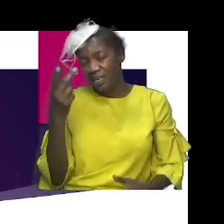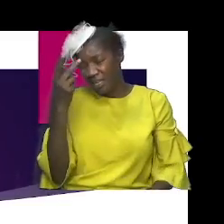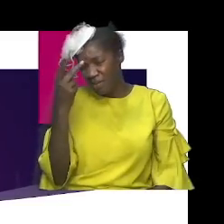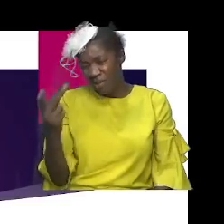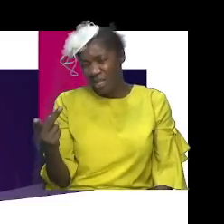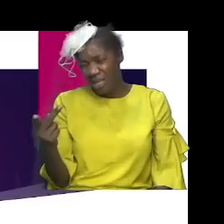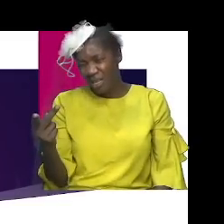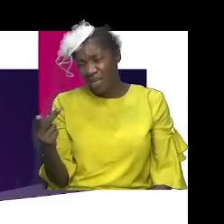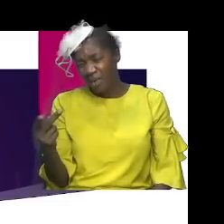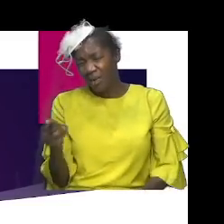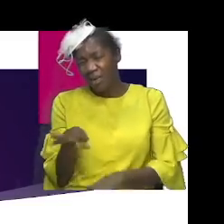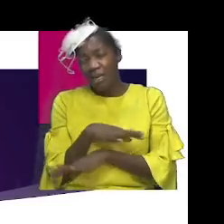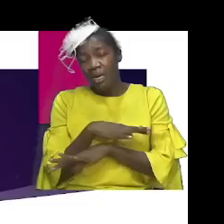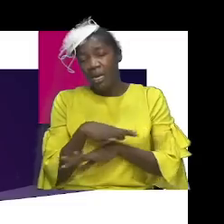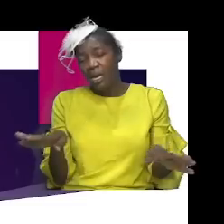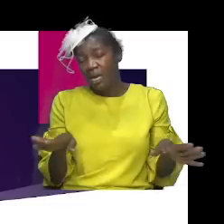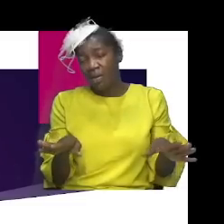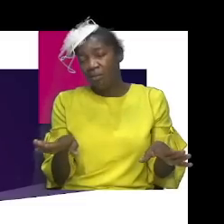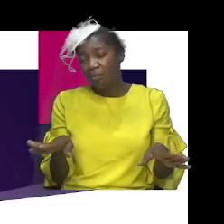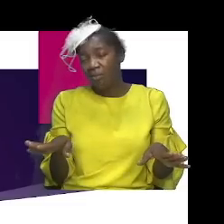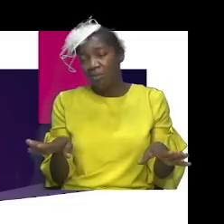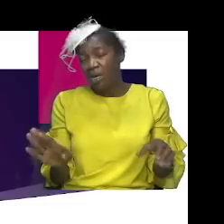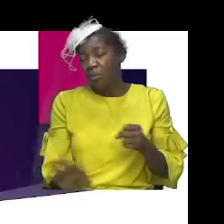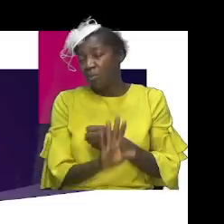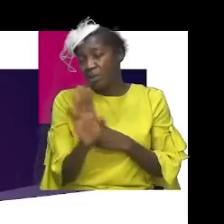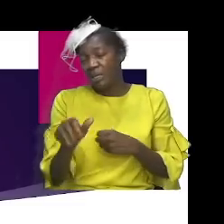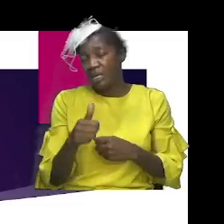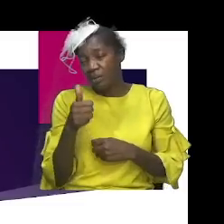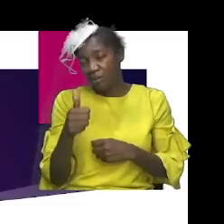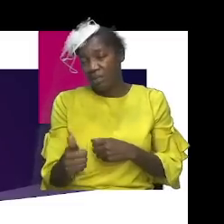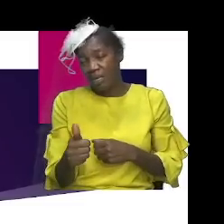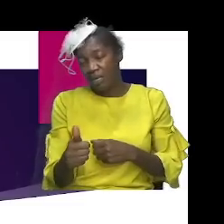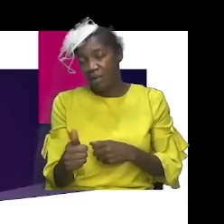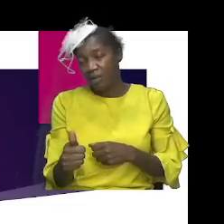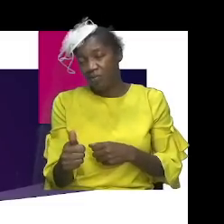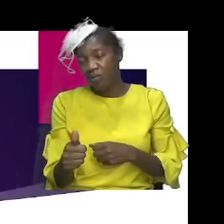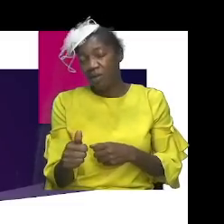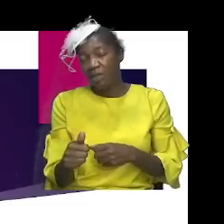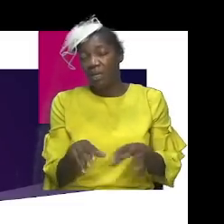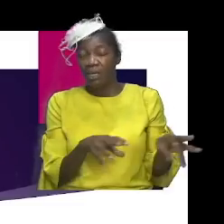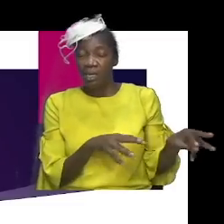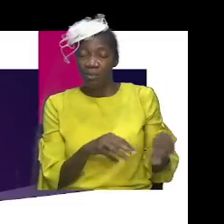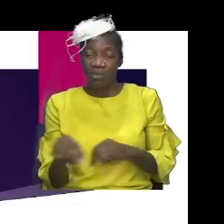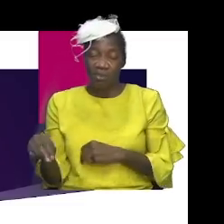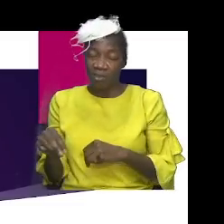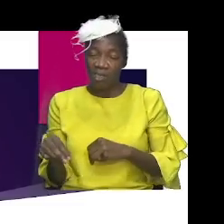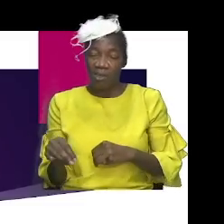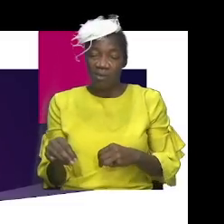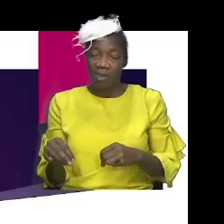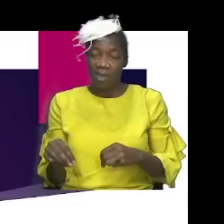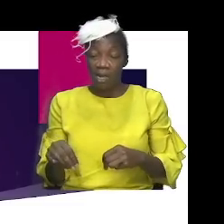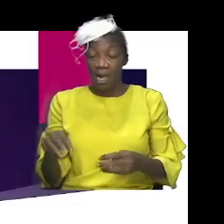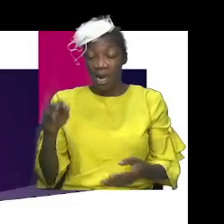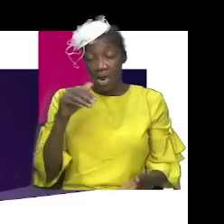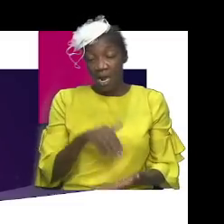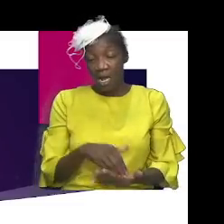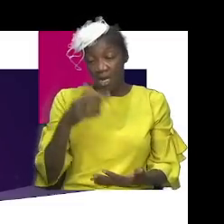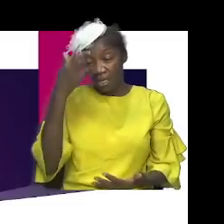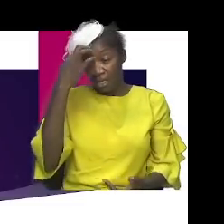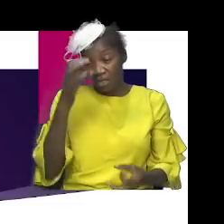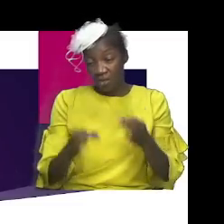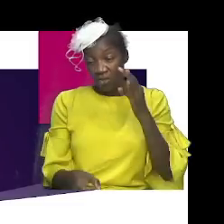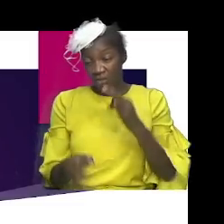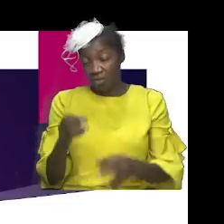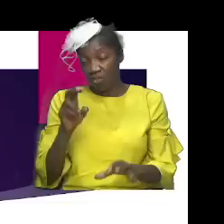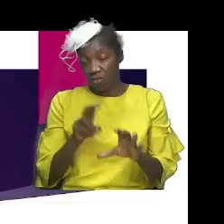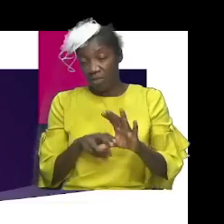no means and ways of defending themselves. And so they had to just leave it. At the judgment seat of Christ,